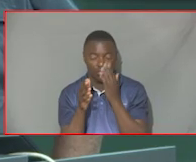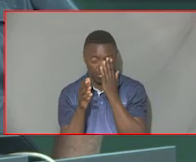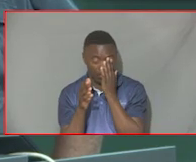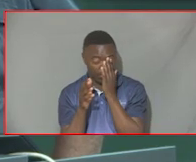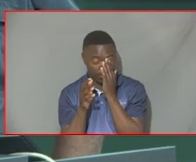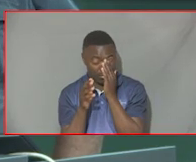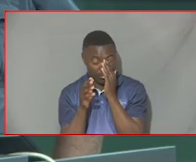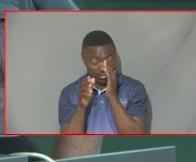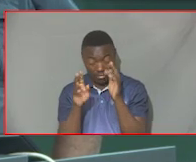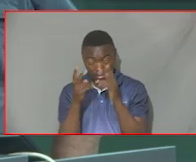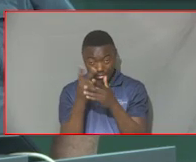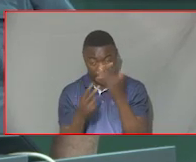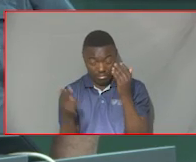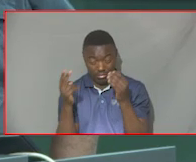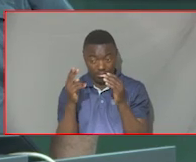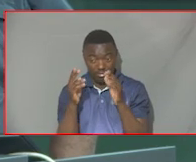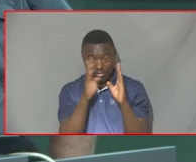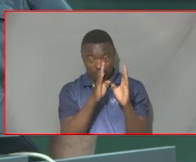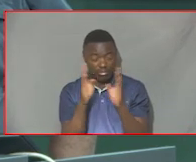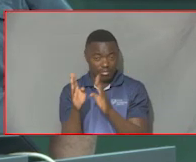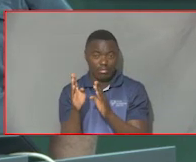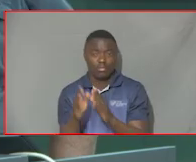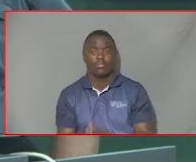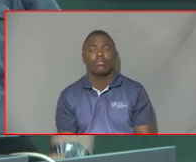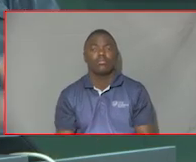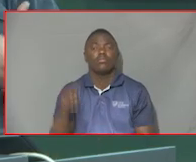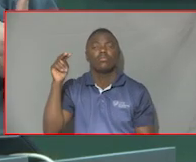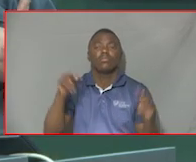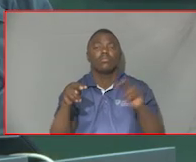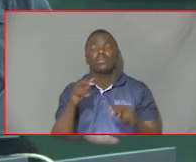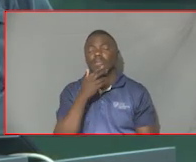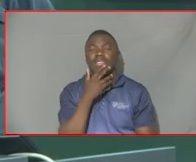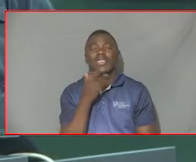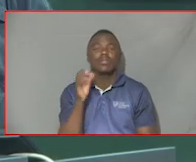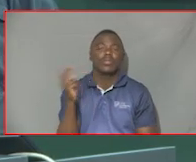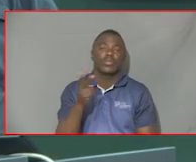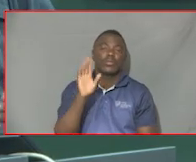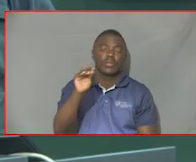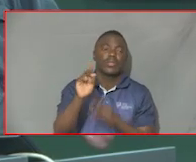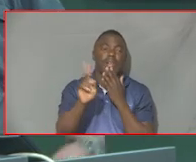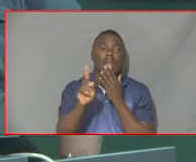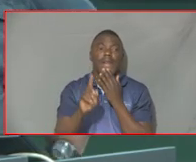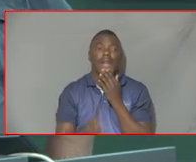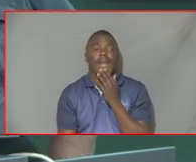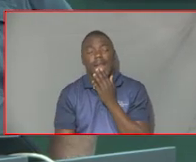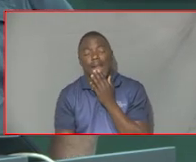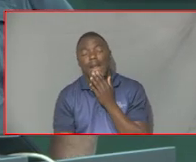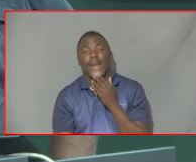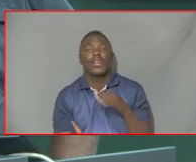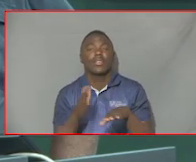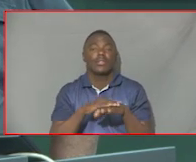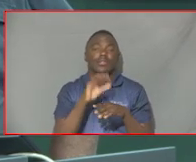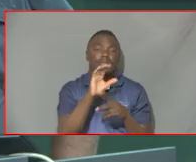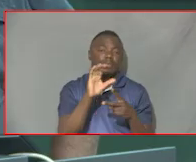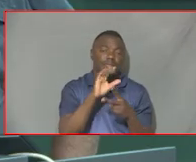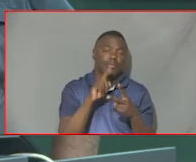double angle. And then you're going to get asked the double and the compound angle